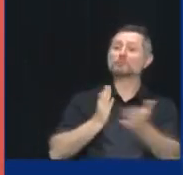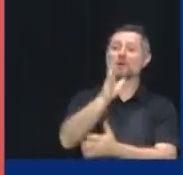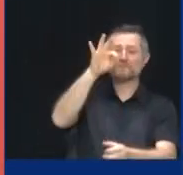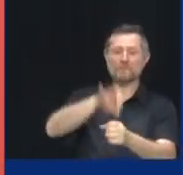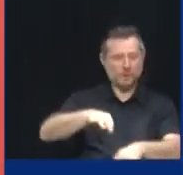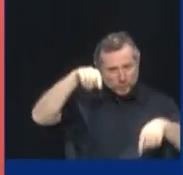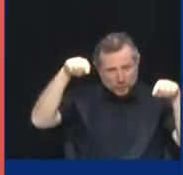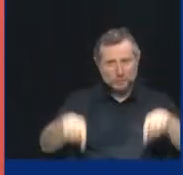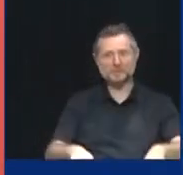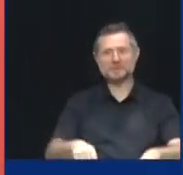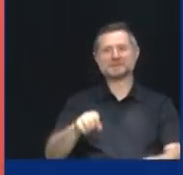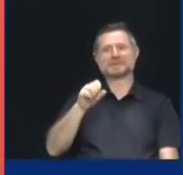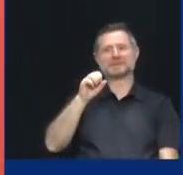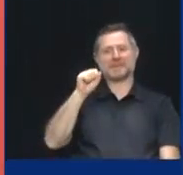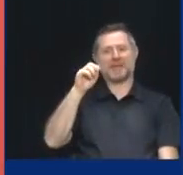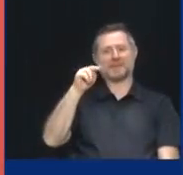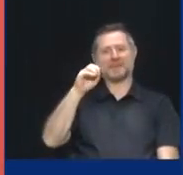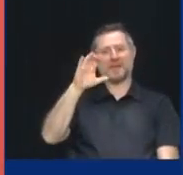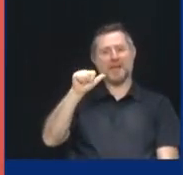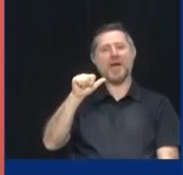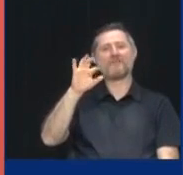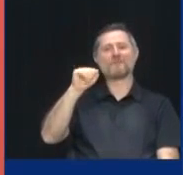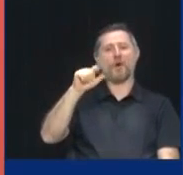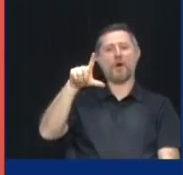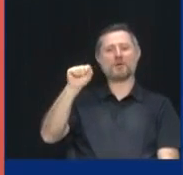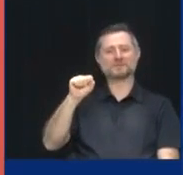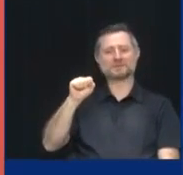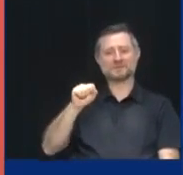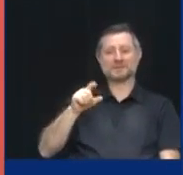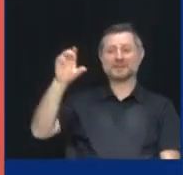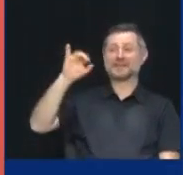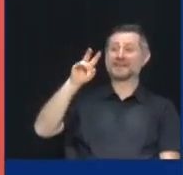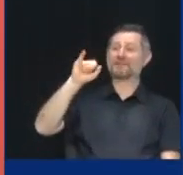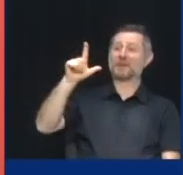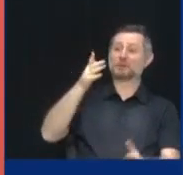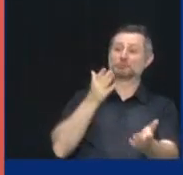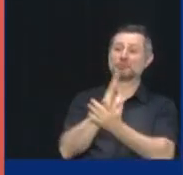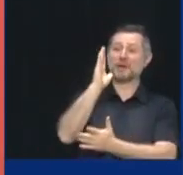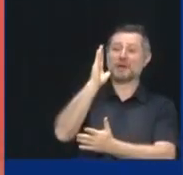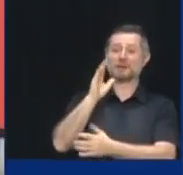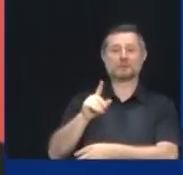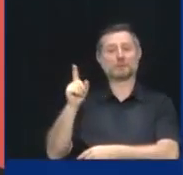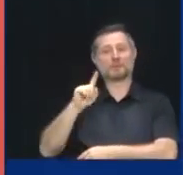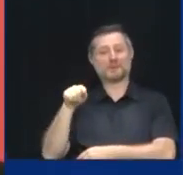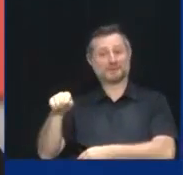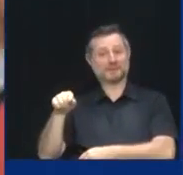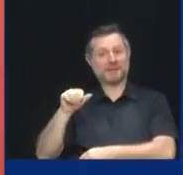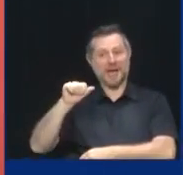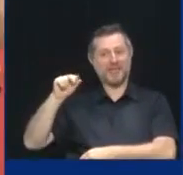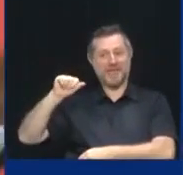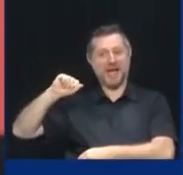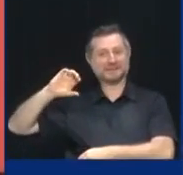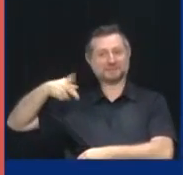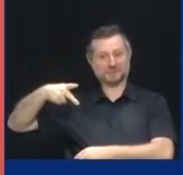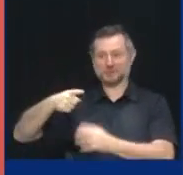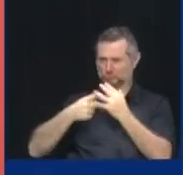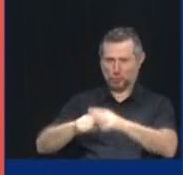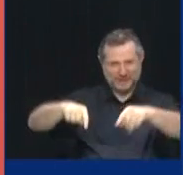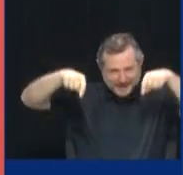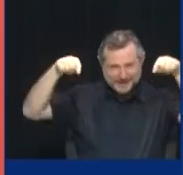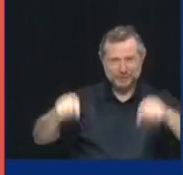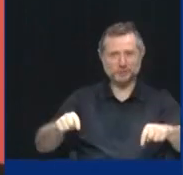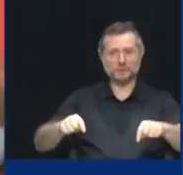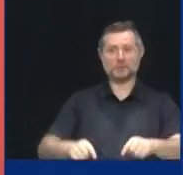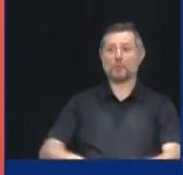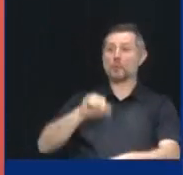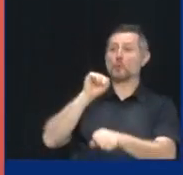Falls. Civil rights movement, NAACP, started here in the great state of New York. Workers' rights started at the